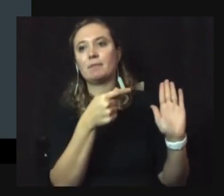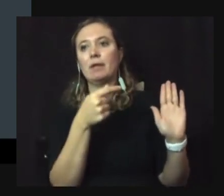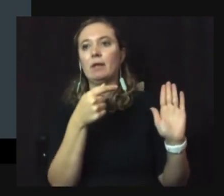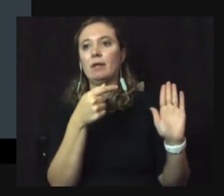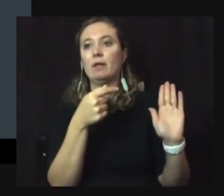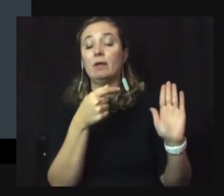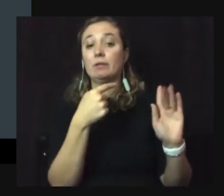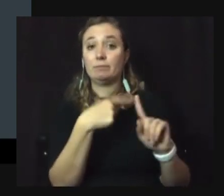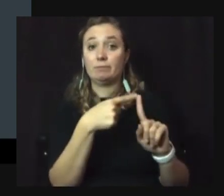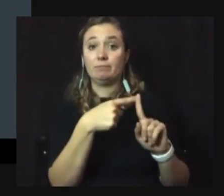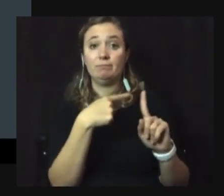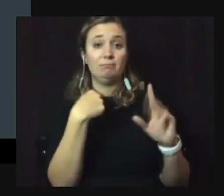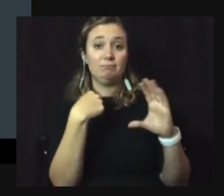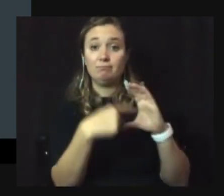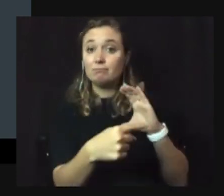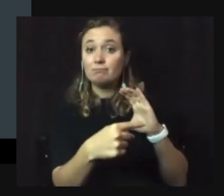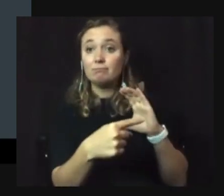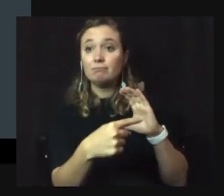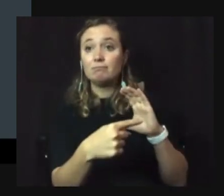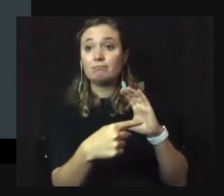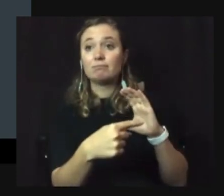You can also email me,